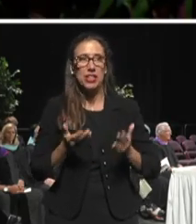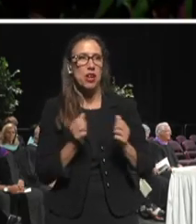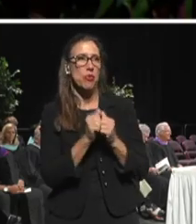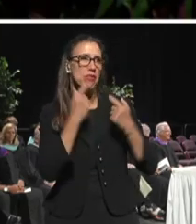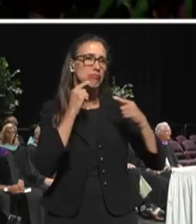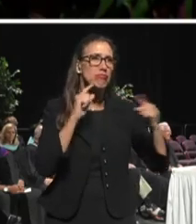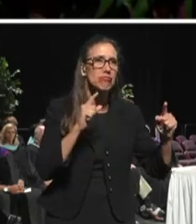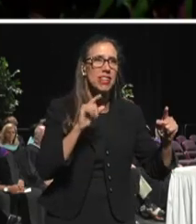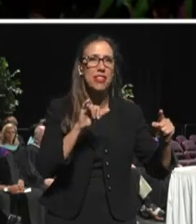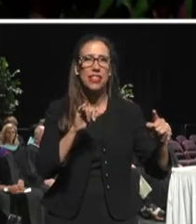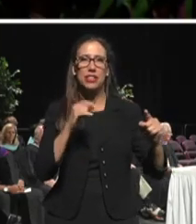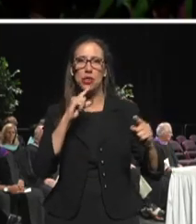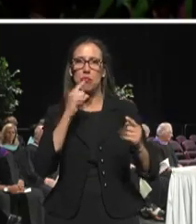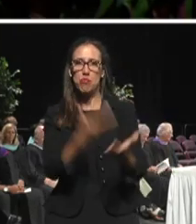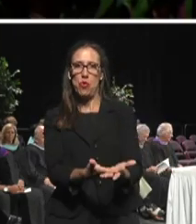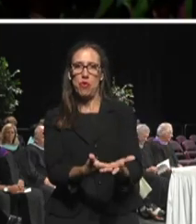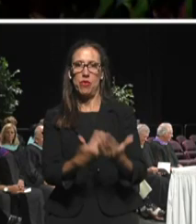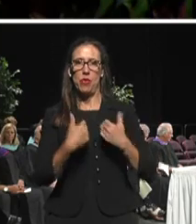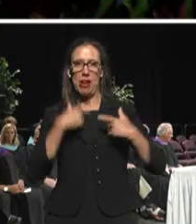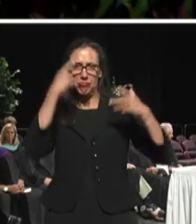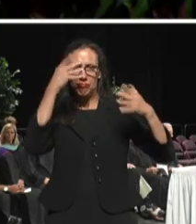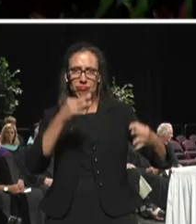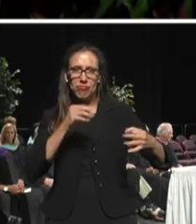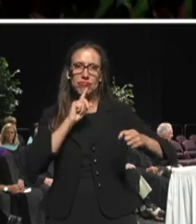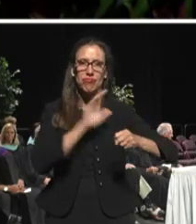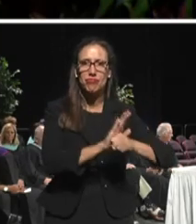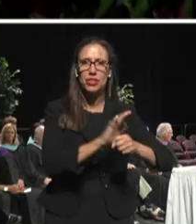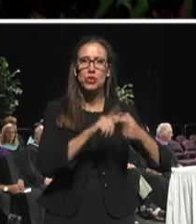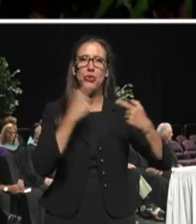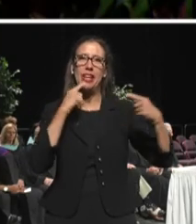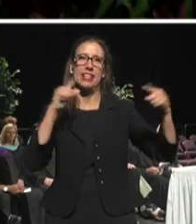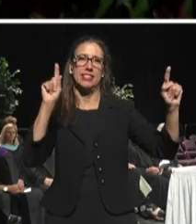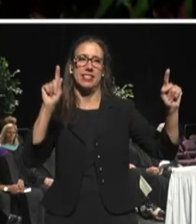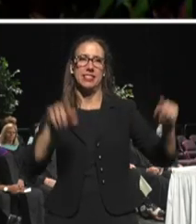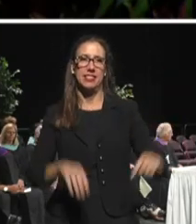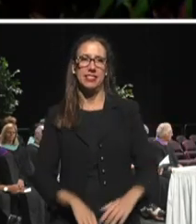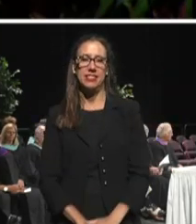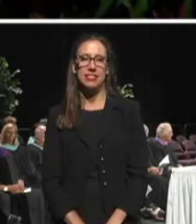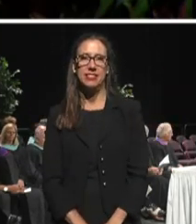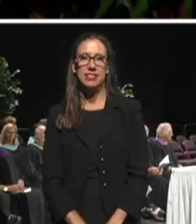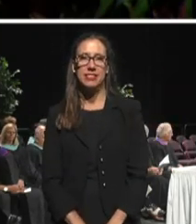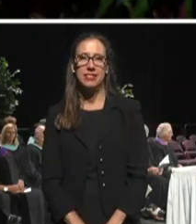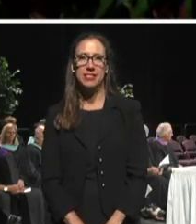a validation to our determination and commitment to excellence.